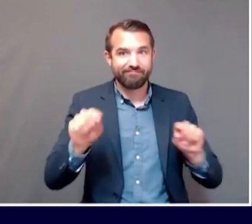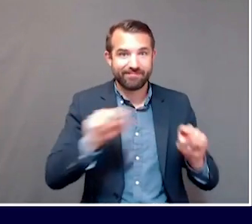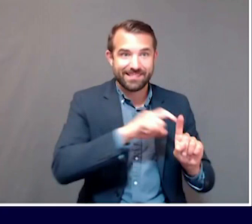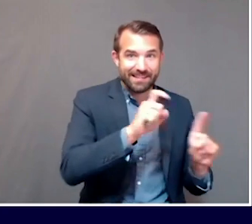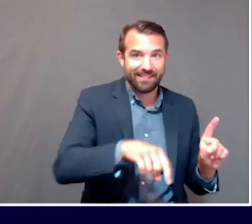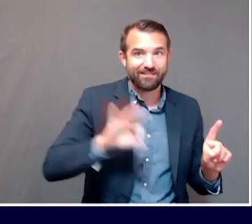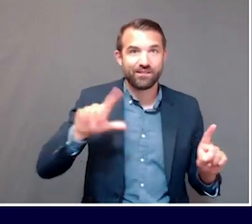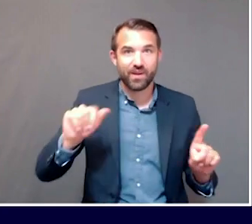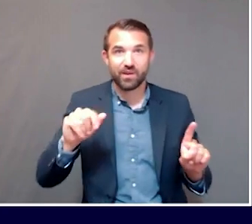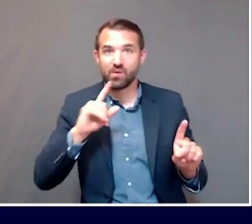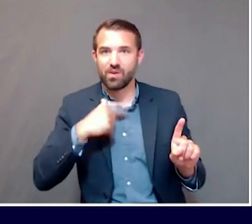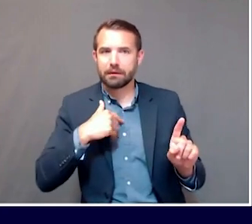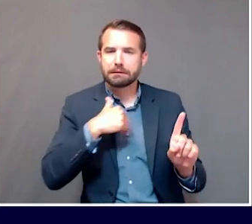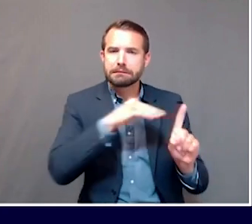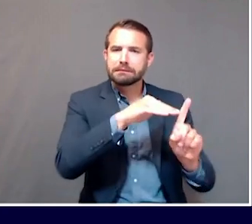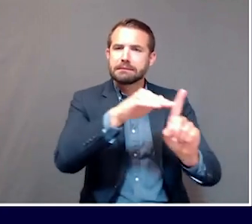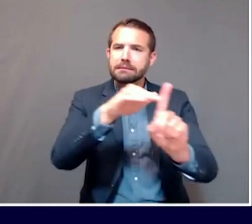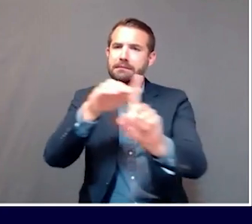take appropriate precautions.